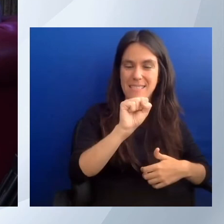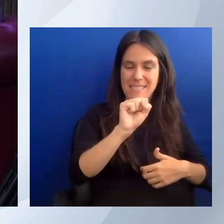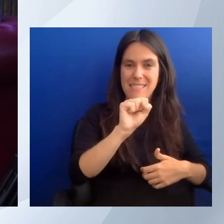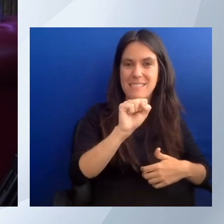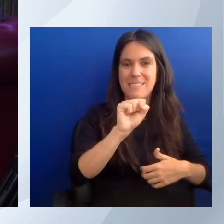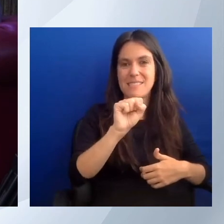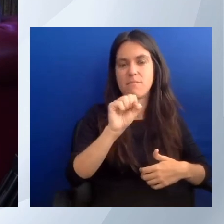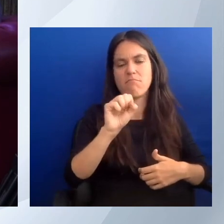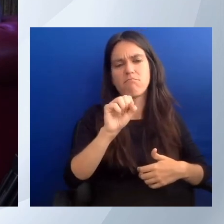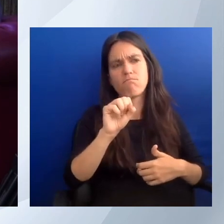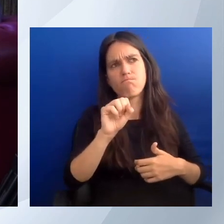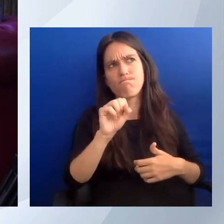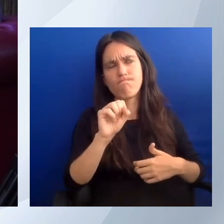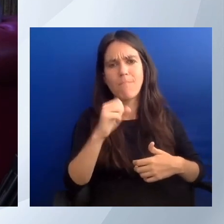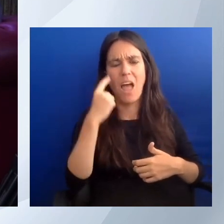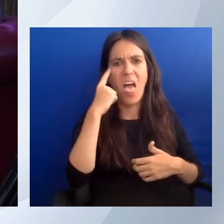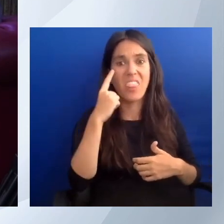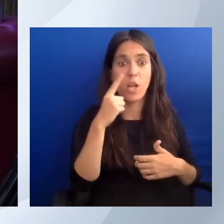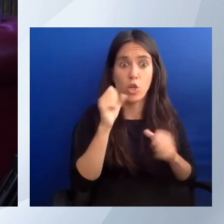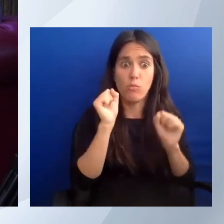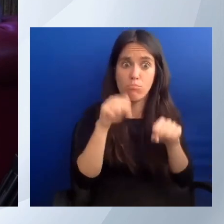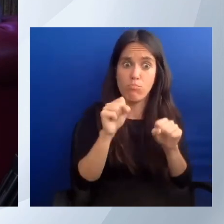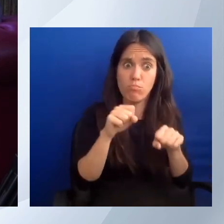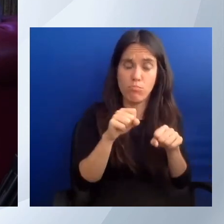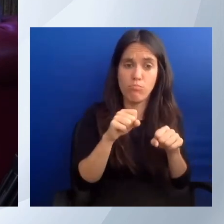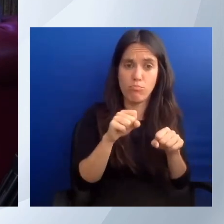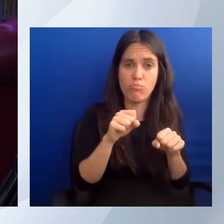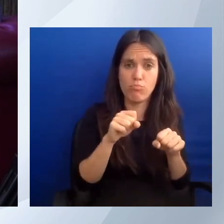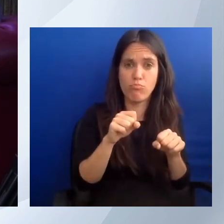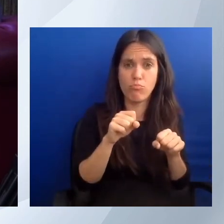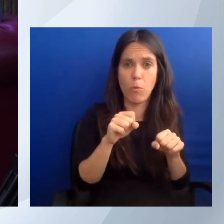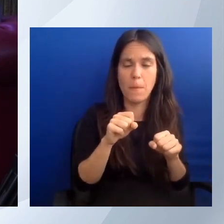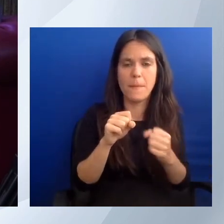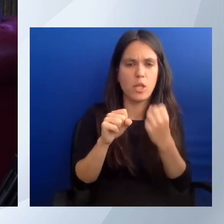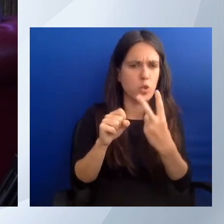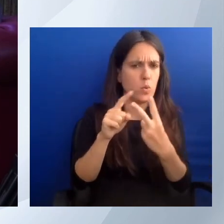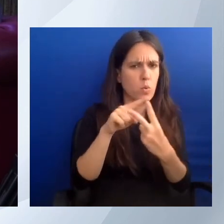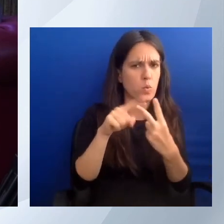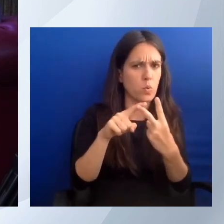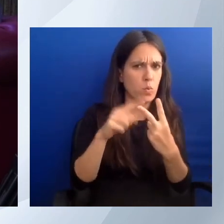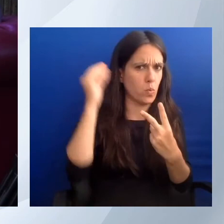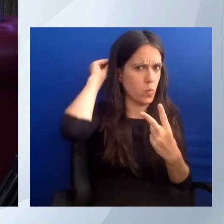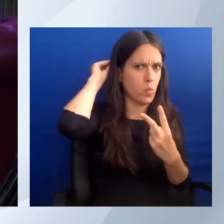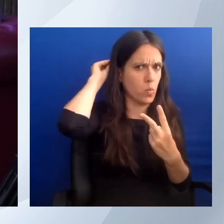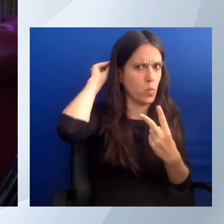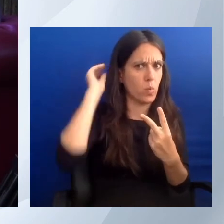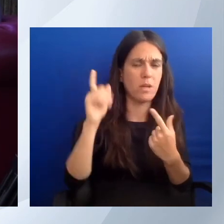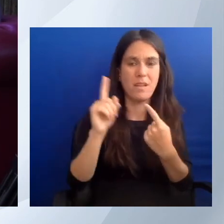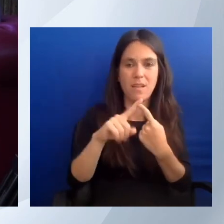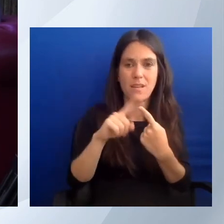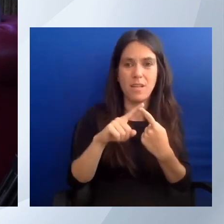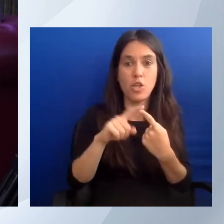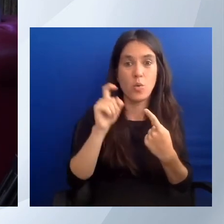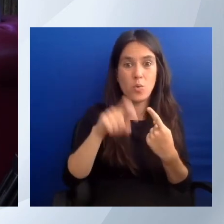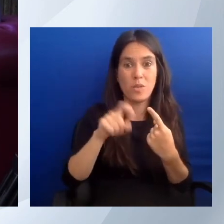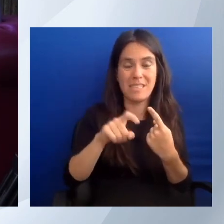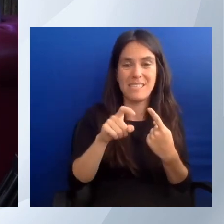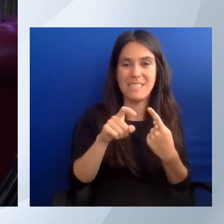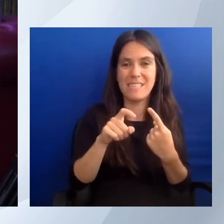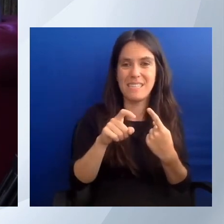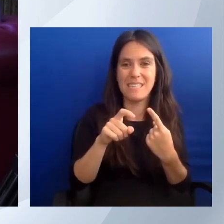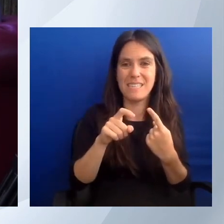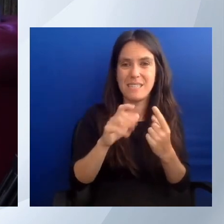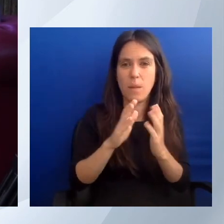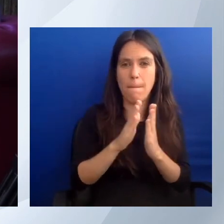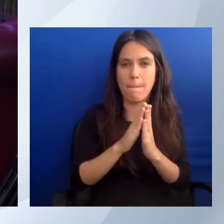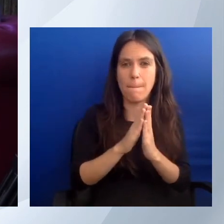You could probably do that. There are two things that you need to take into account. The first one is you'll need to have a hook in place to get